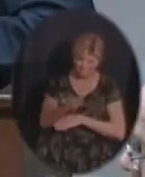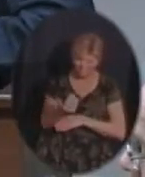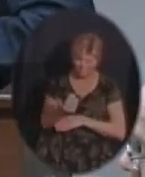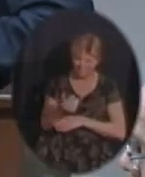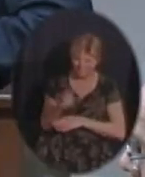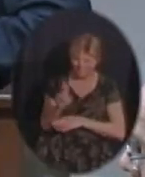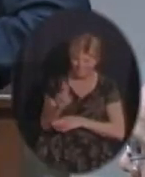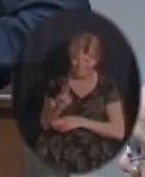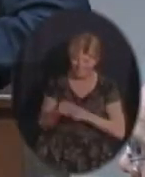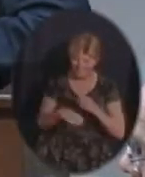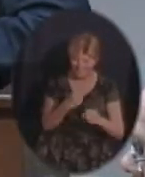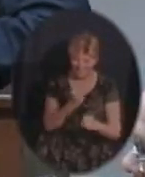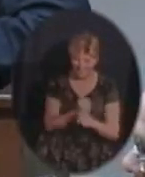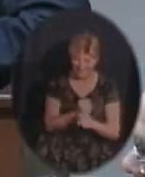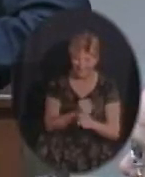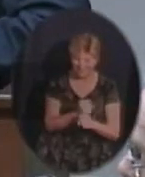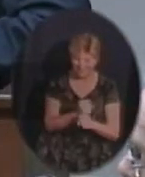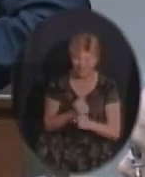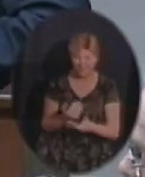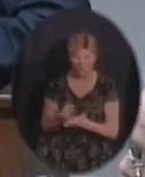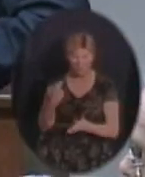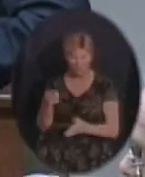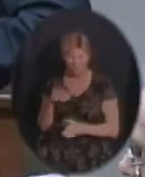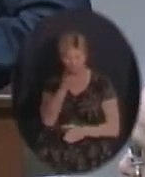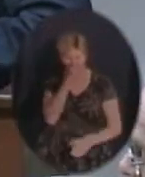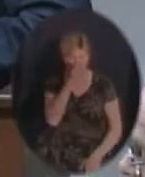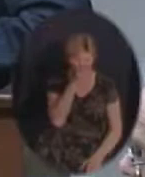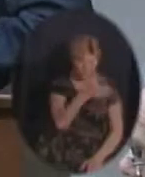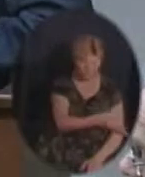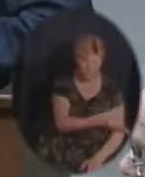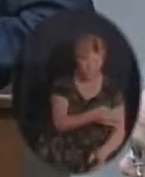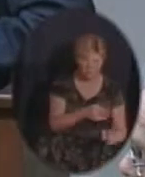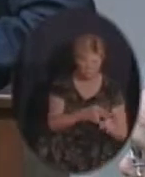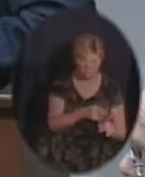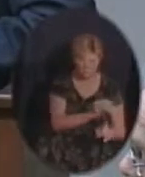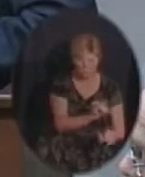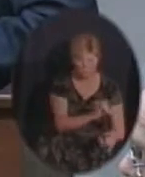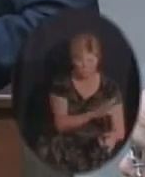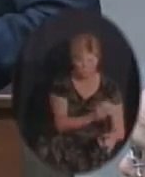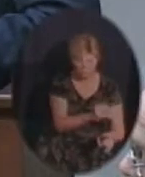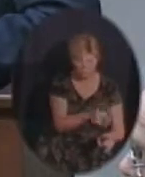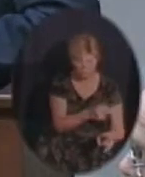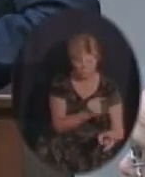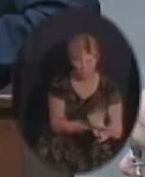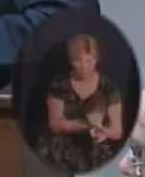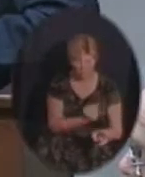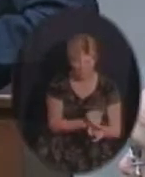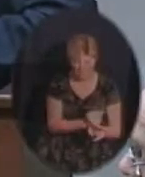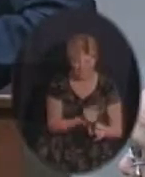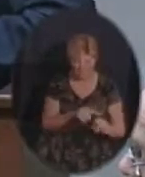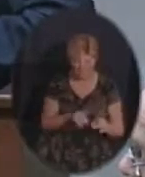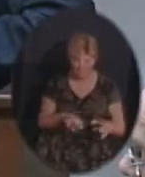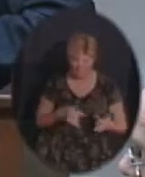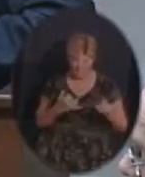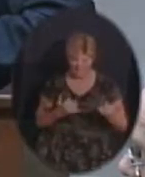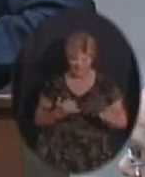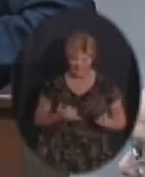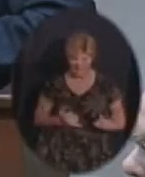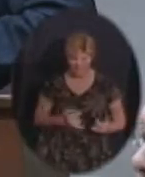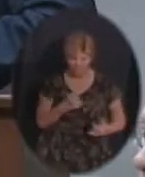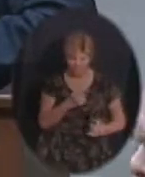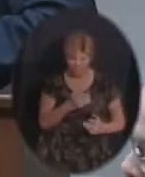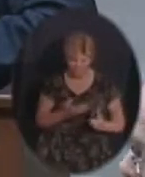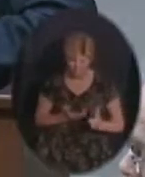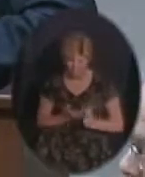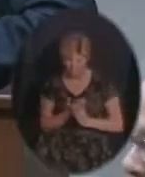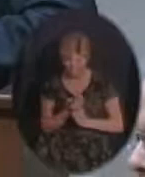ago, it was common to go direct to the insurance community, avoid of a broker, because they were viewed essentially as somebody that just got a renewal quote and away you